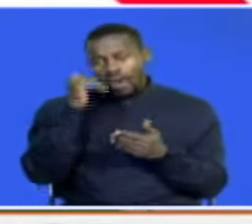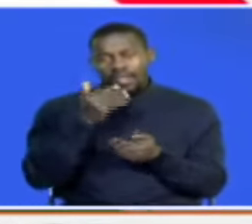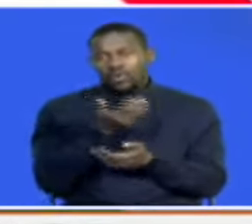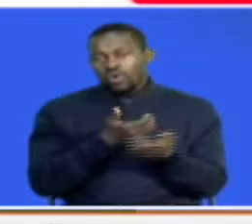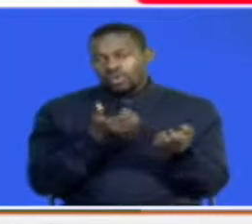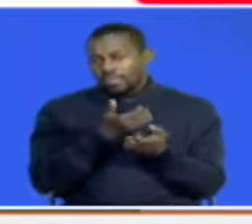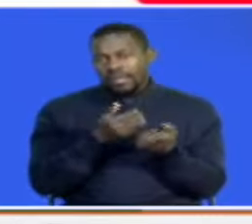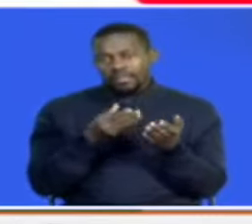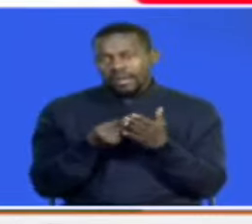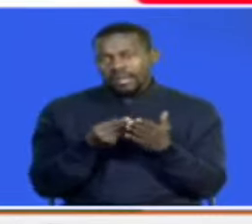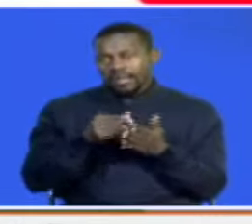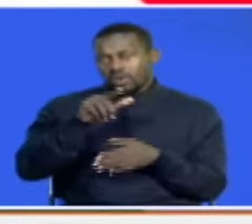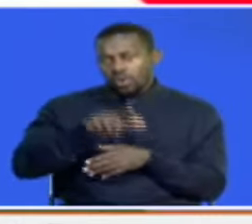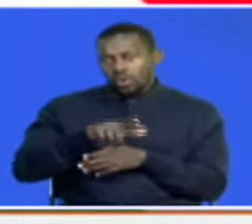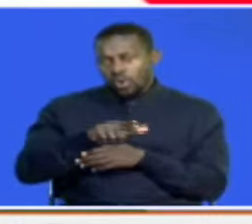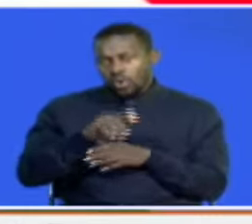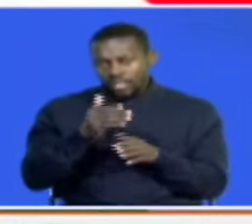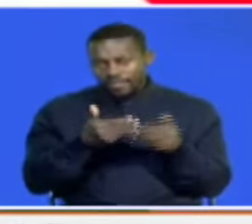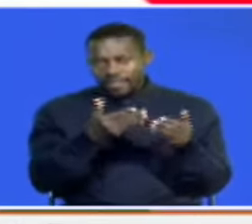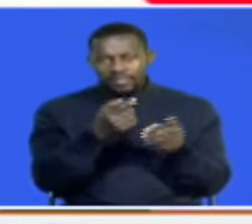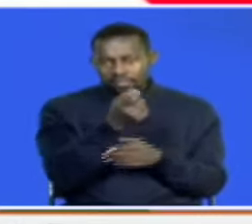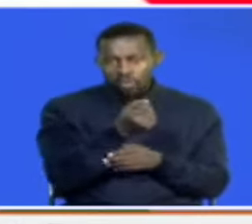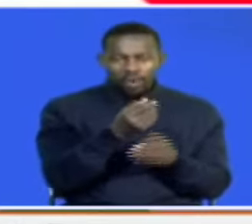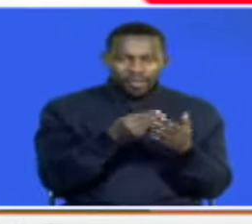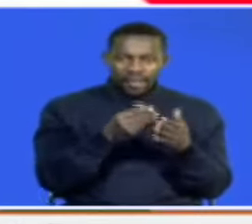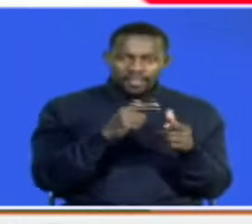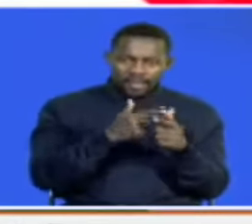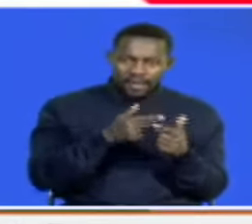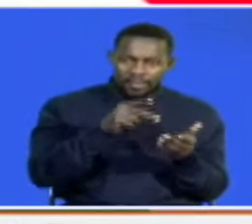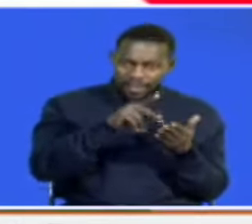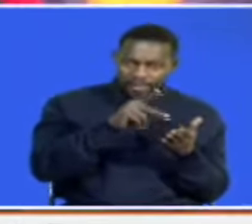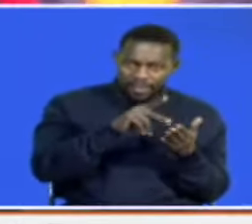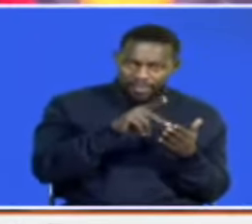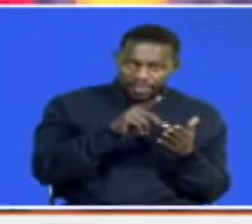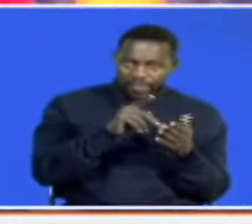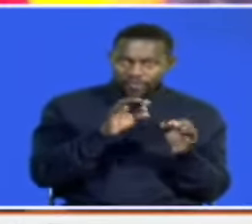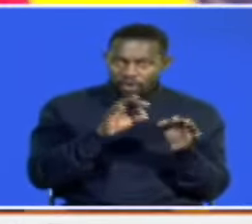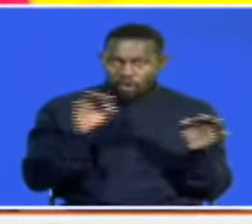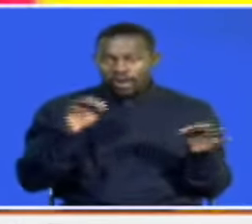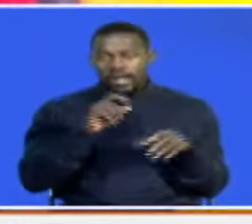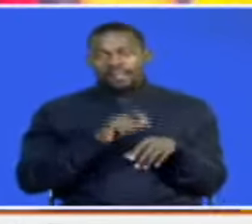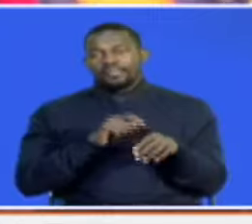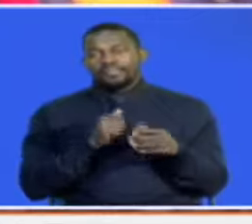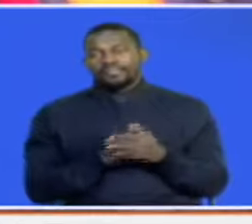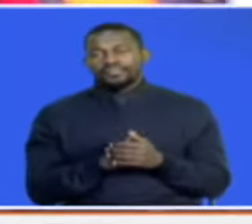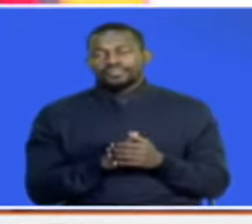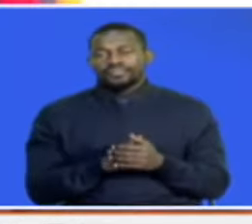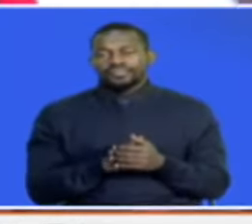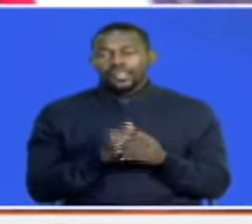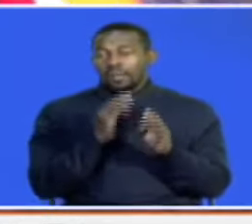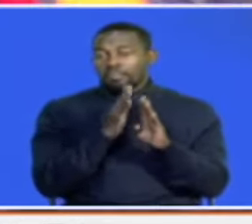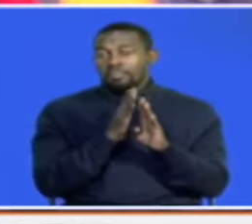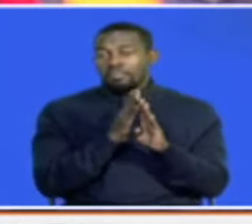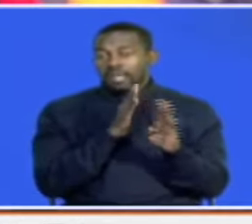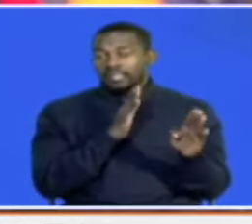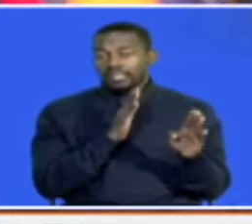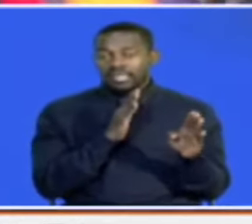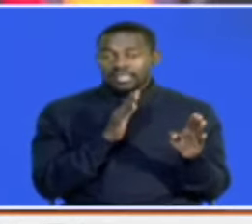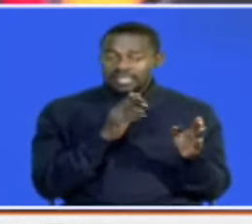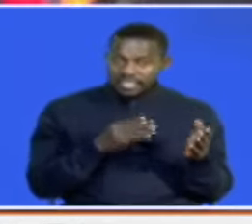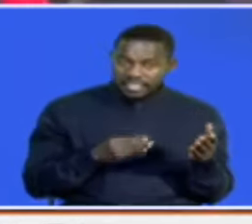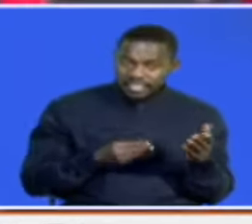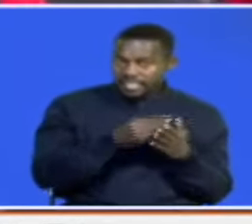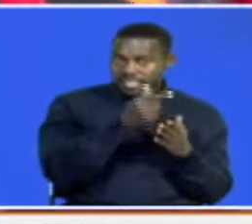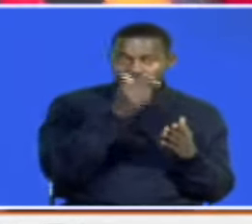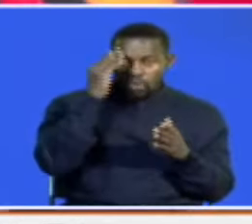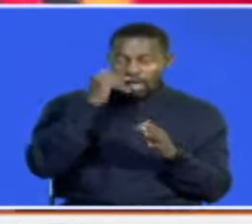pole. Wanatoa ka deposit kidogo, na wanalipa pesa kidogo kwa muda mrefu. You find that a vehicle has been auctioned because of